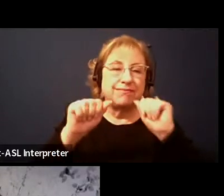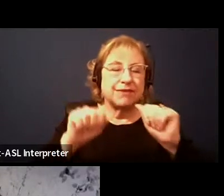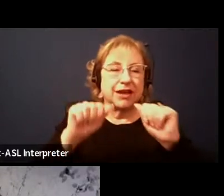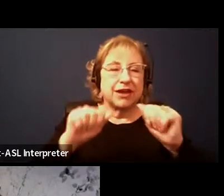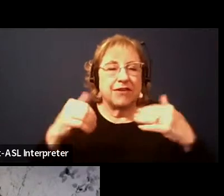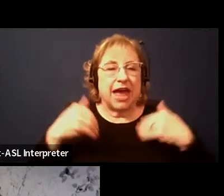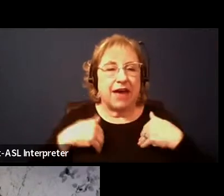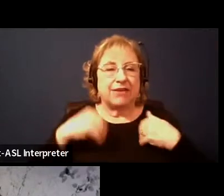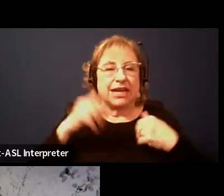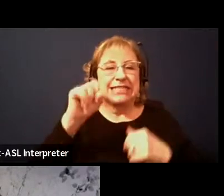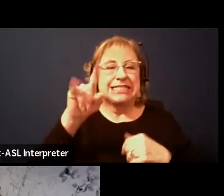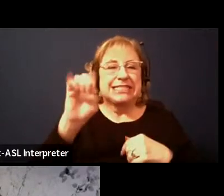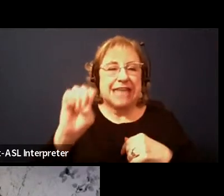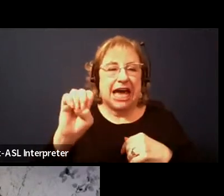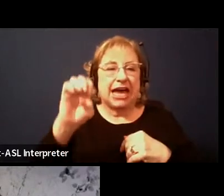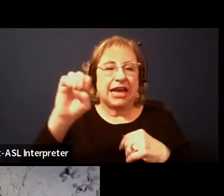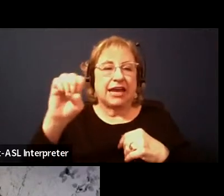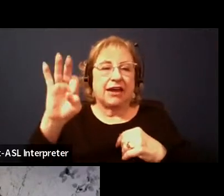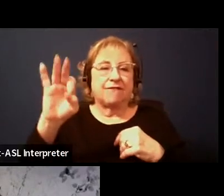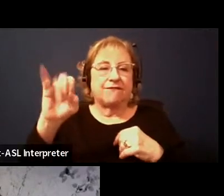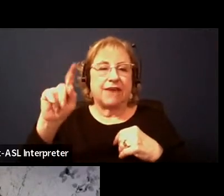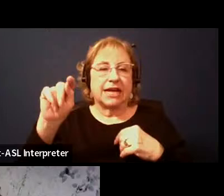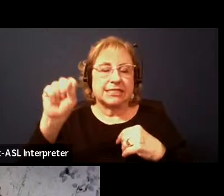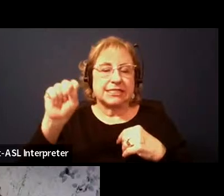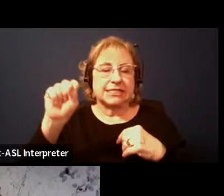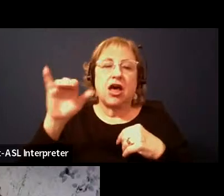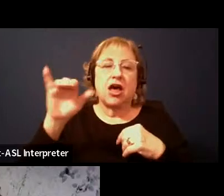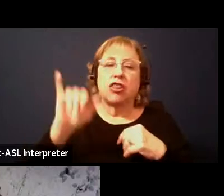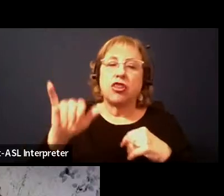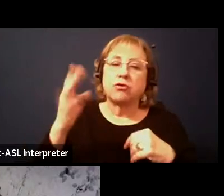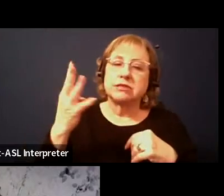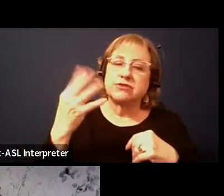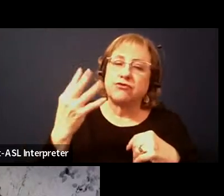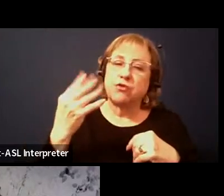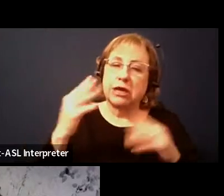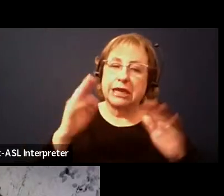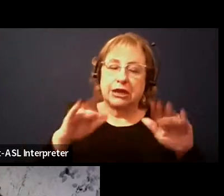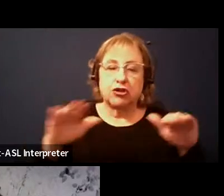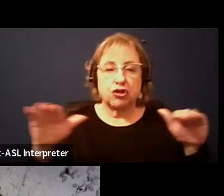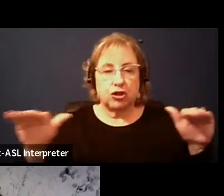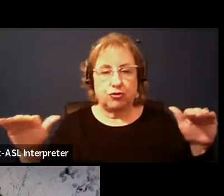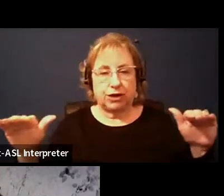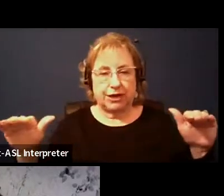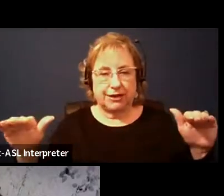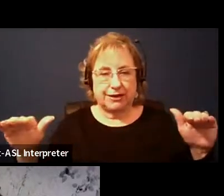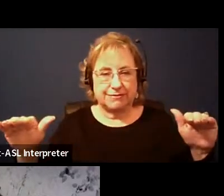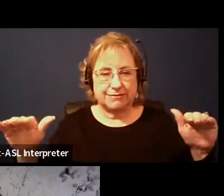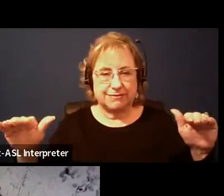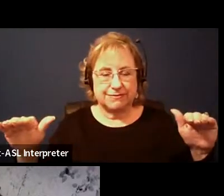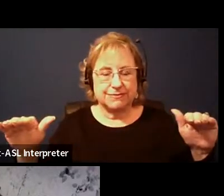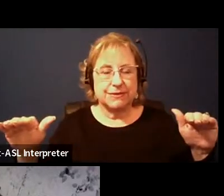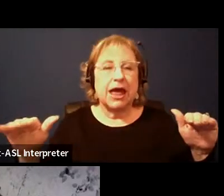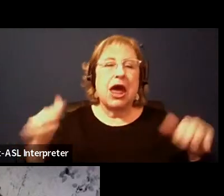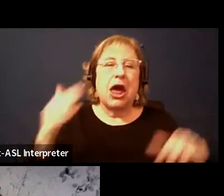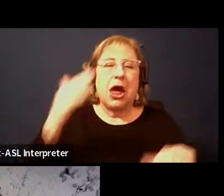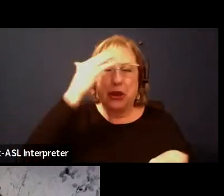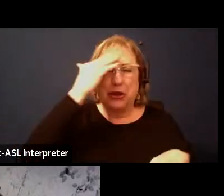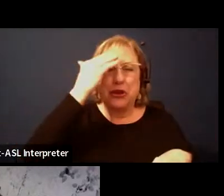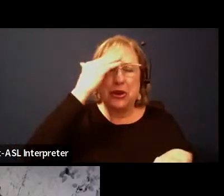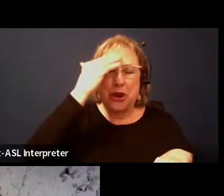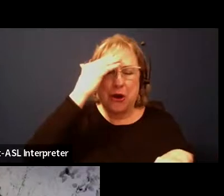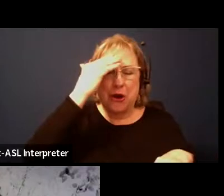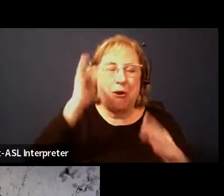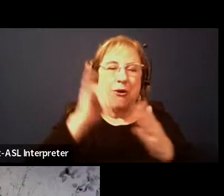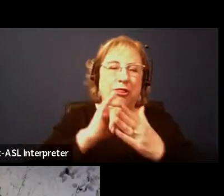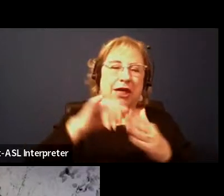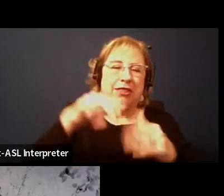still safe and effective. So those 14 children, we feel, can rest assured that that